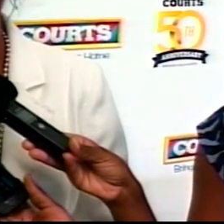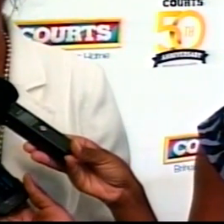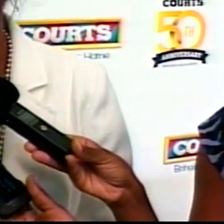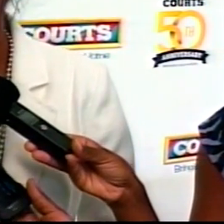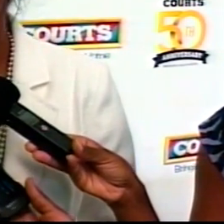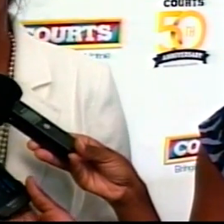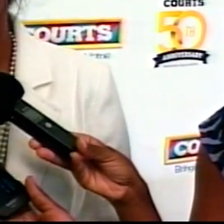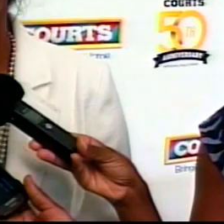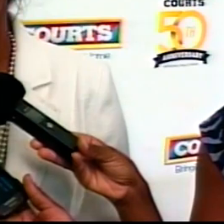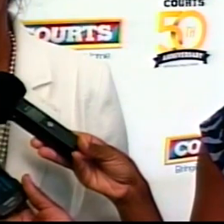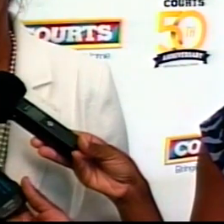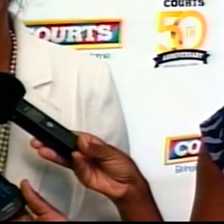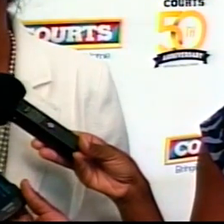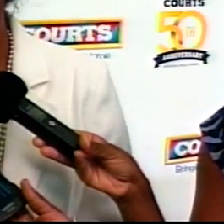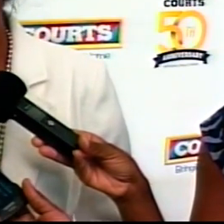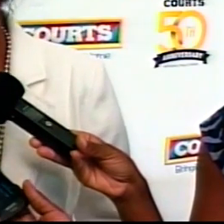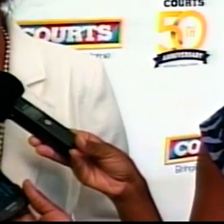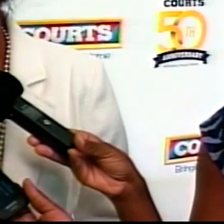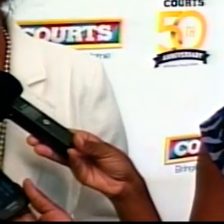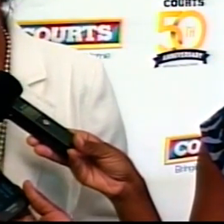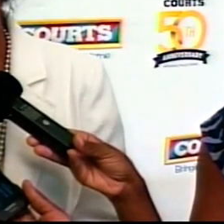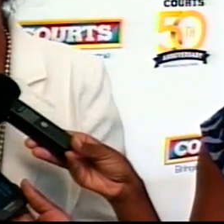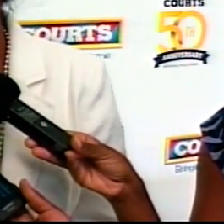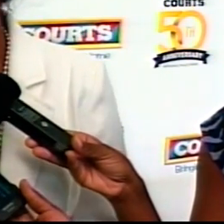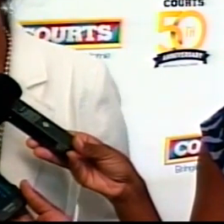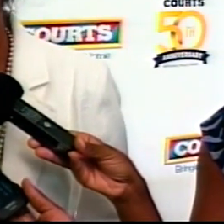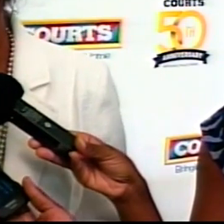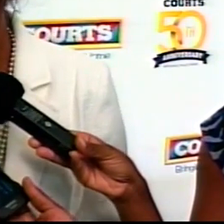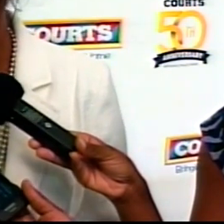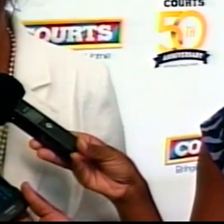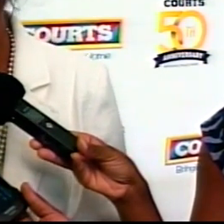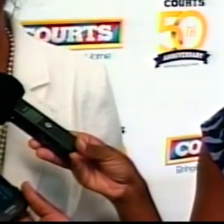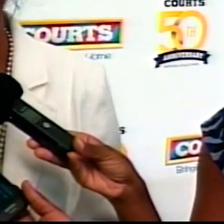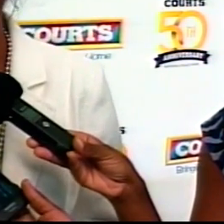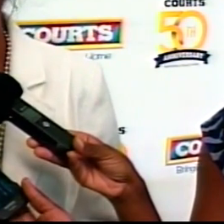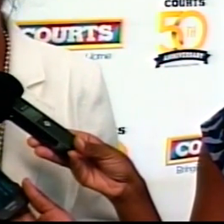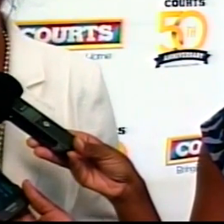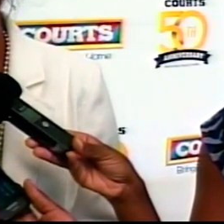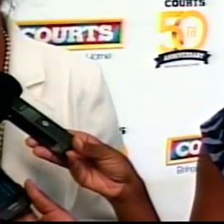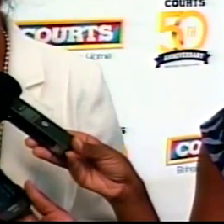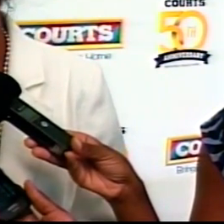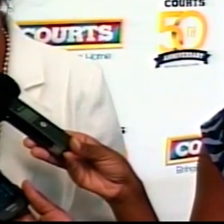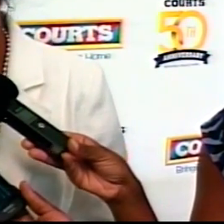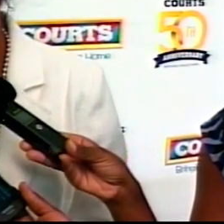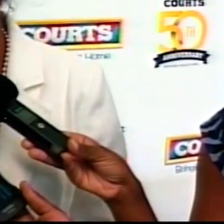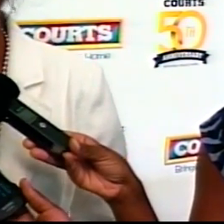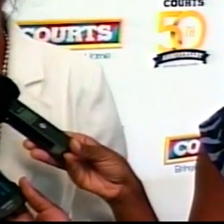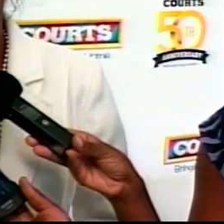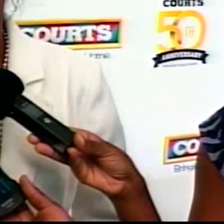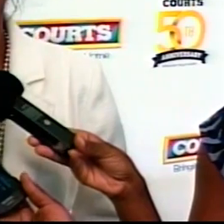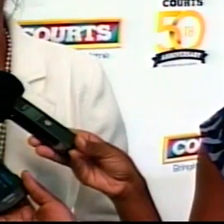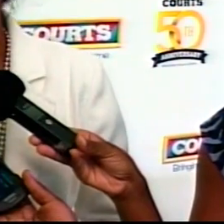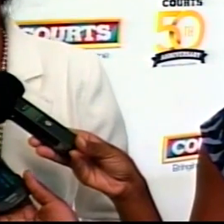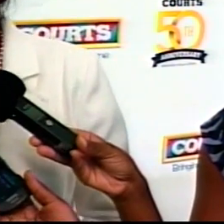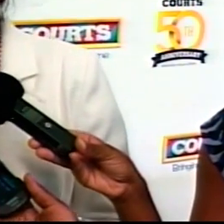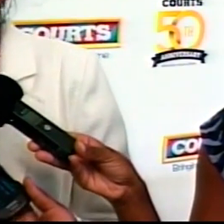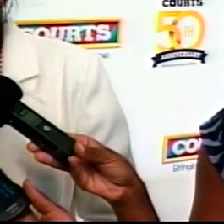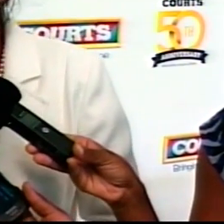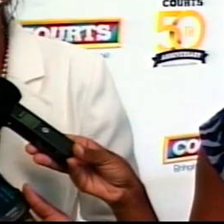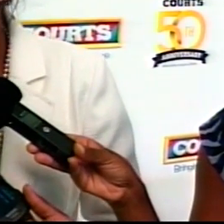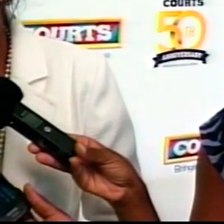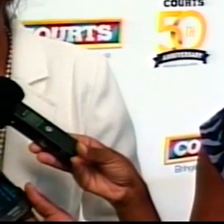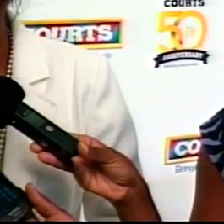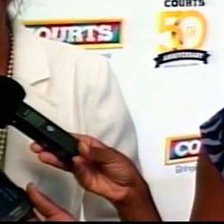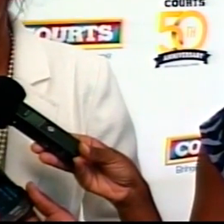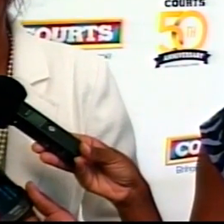into the store, and that allows us to actually serve them better as far as the deployment of our human resources at that particular point in time. So we've seen both.